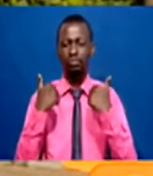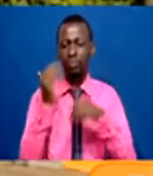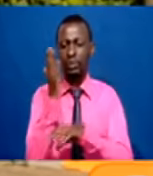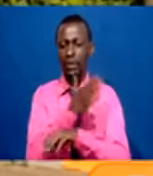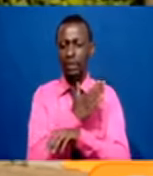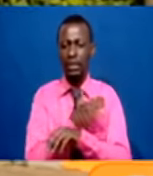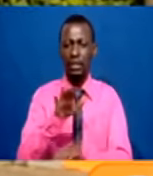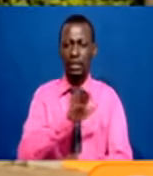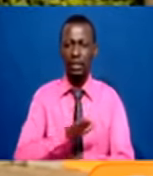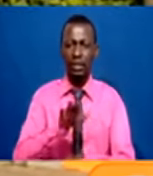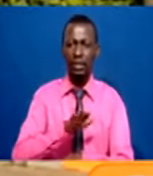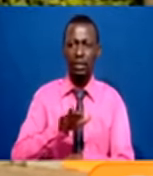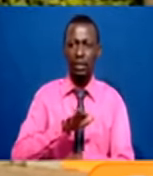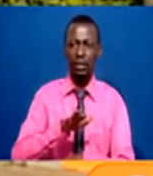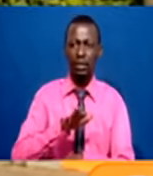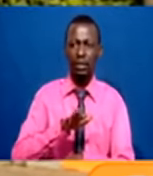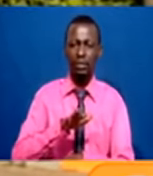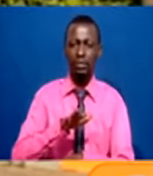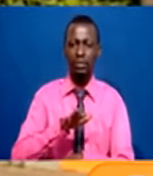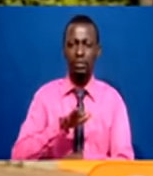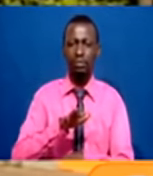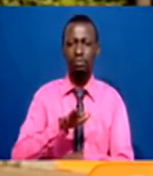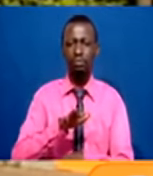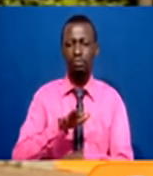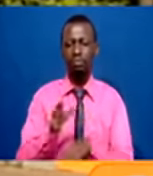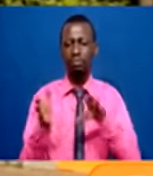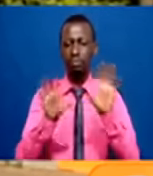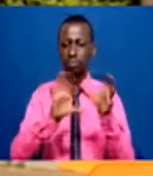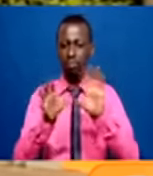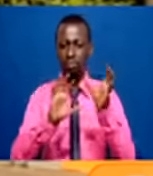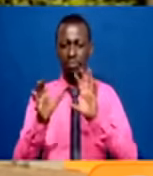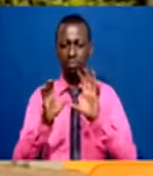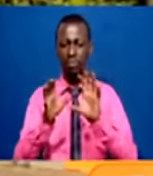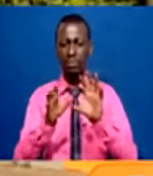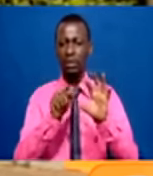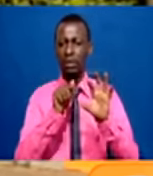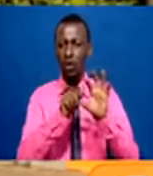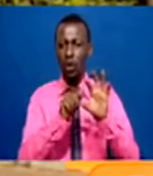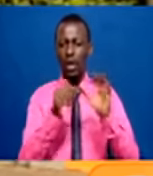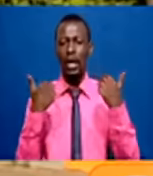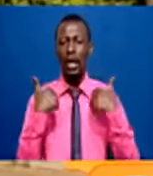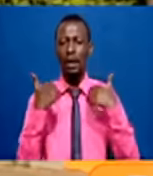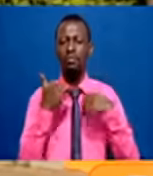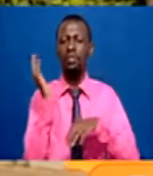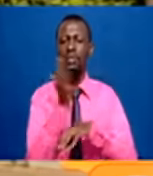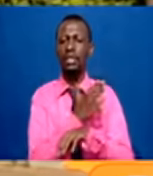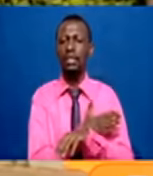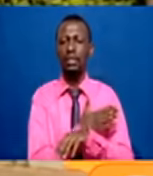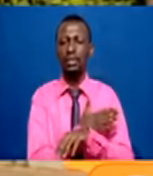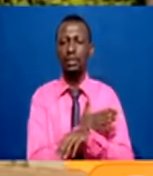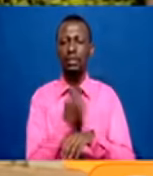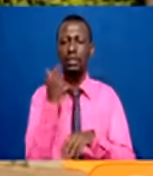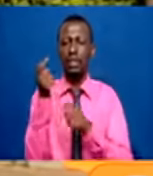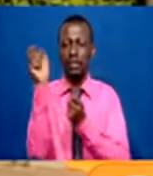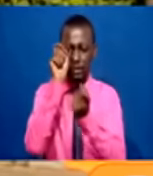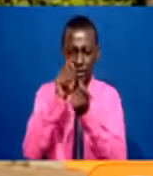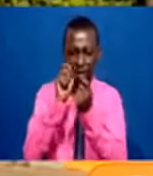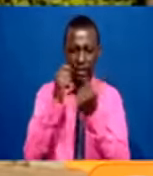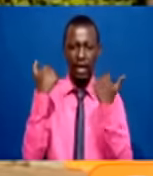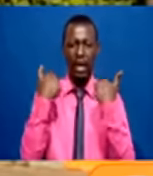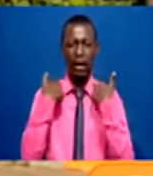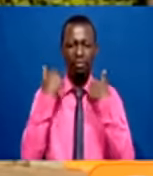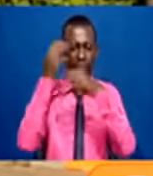us there were some bruises at the anus. And the pathologist told us that they have taken some samples to go and do further